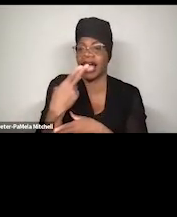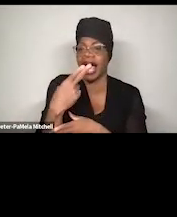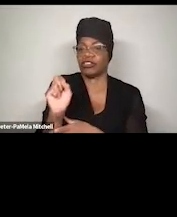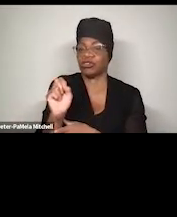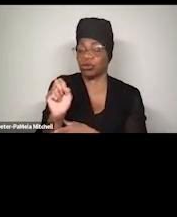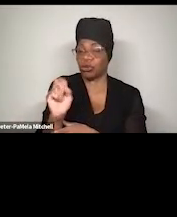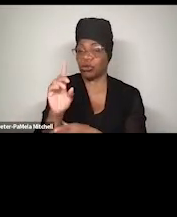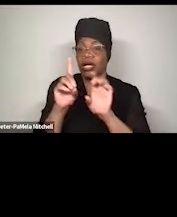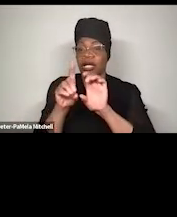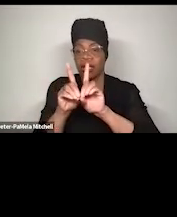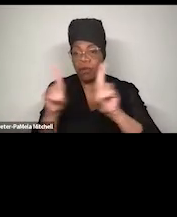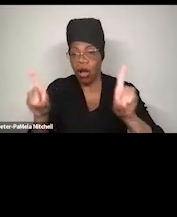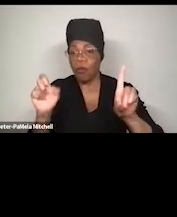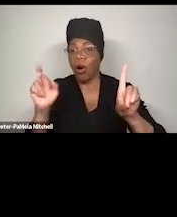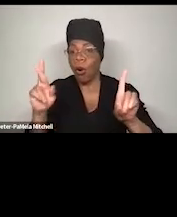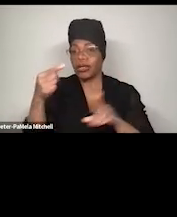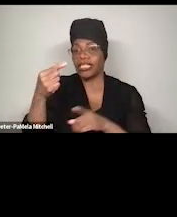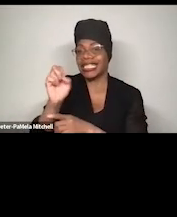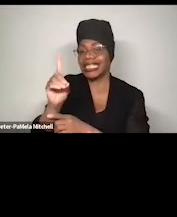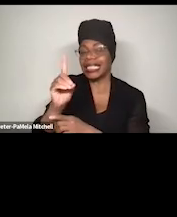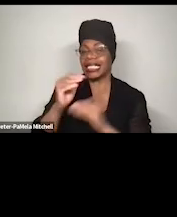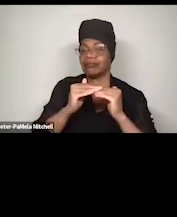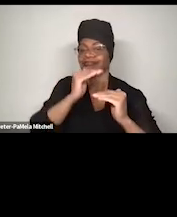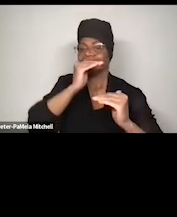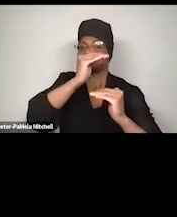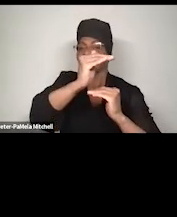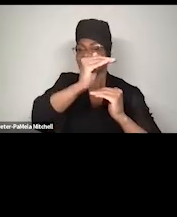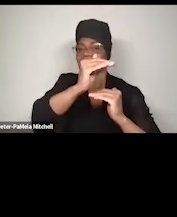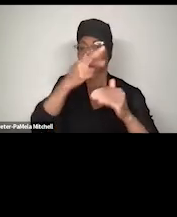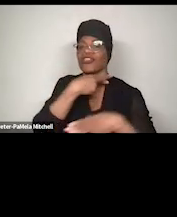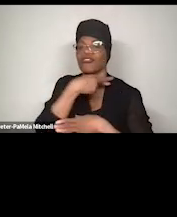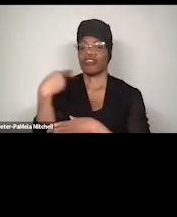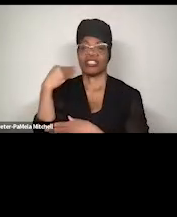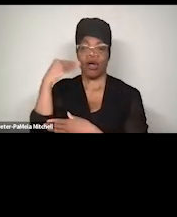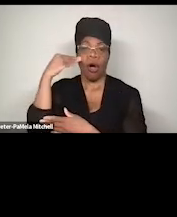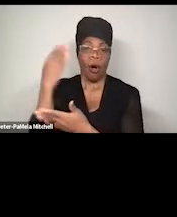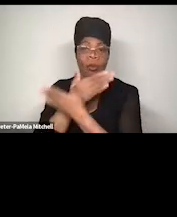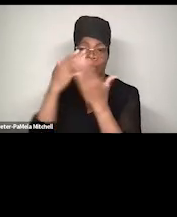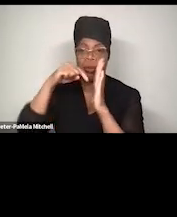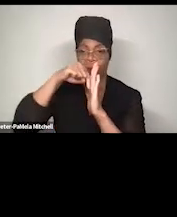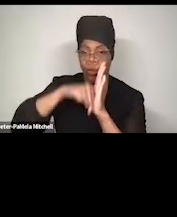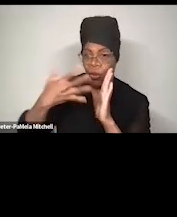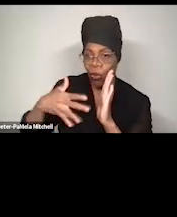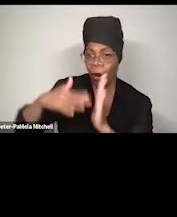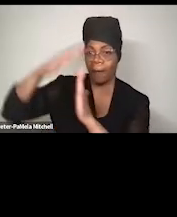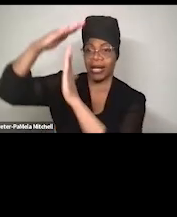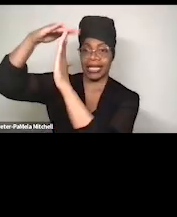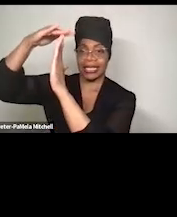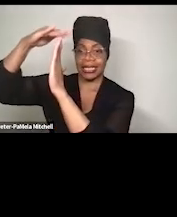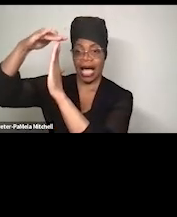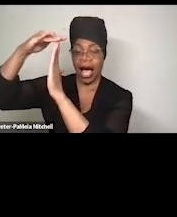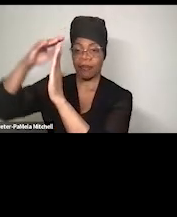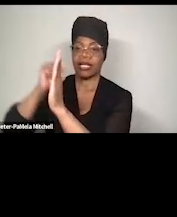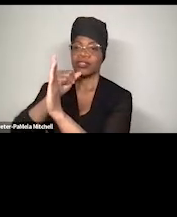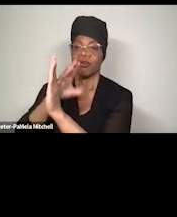or GED, this elevates the risk for homelessness significantly. Whereas at the top, being female lowers the